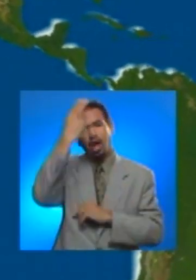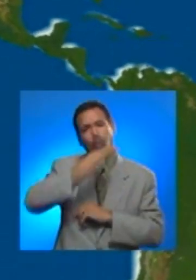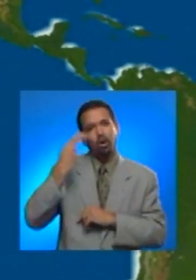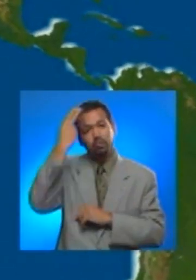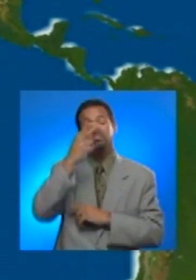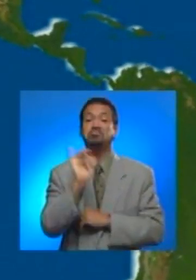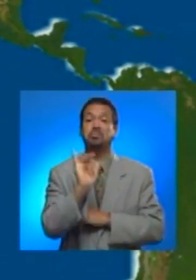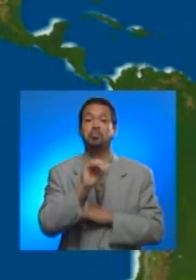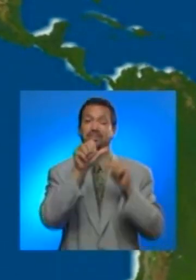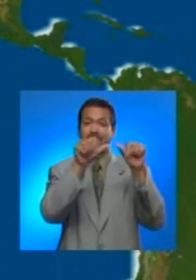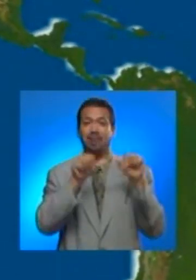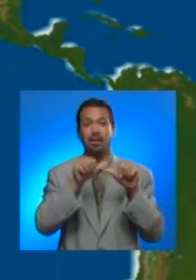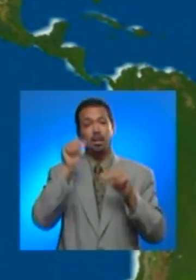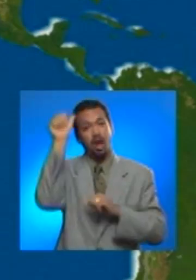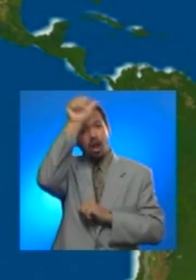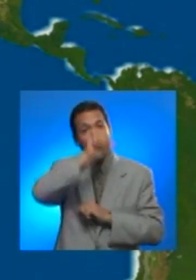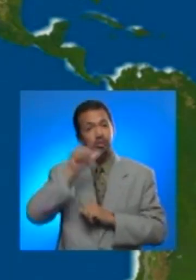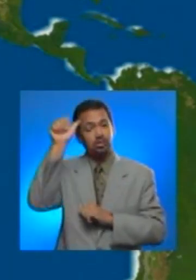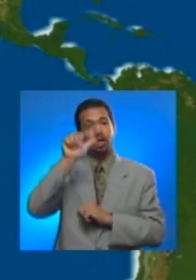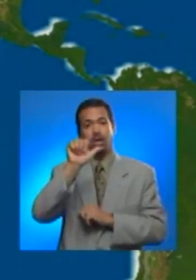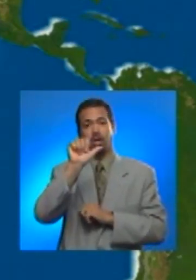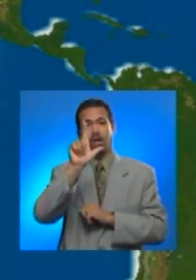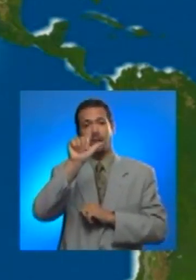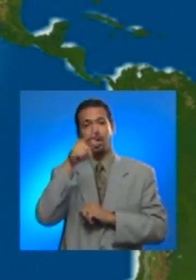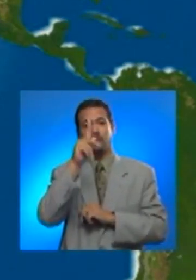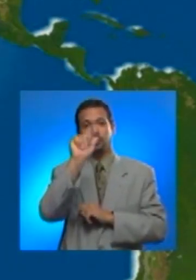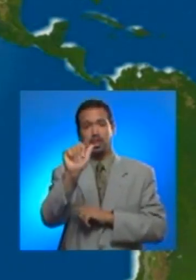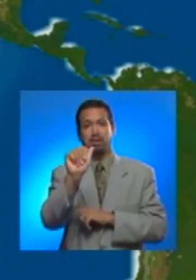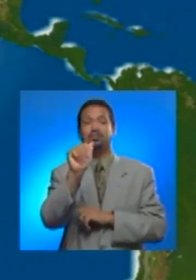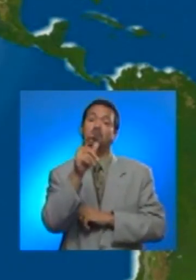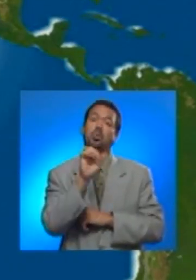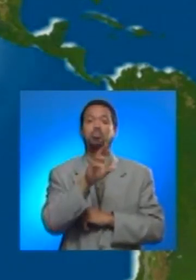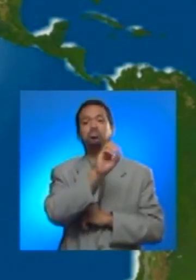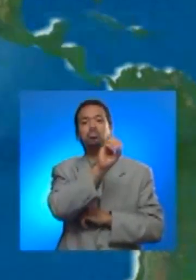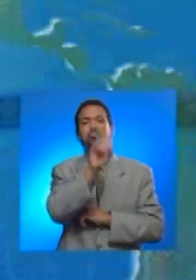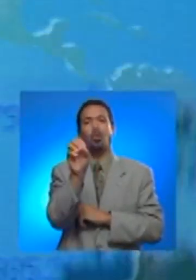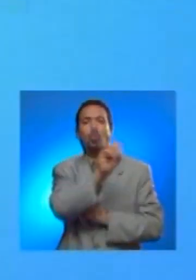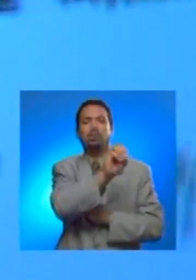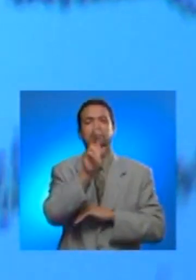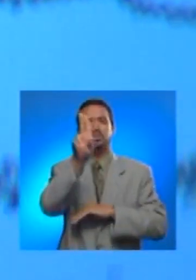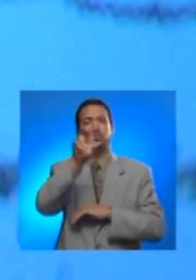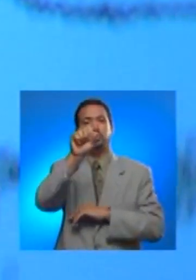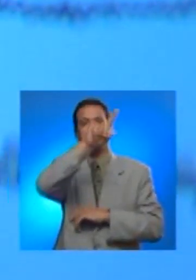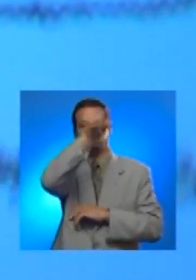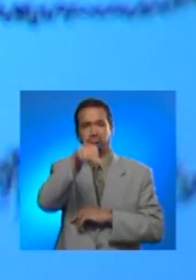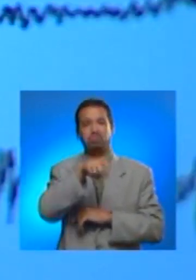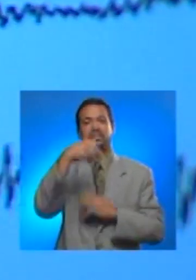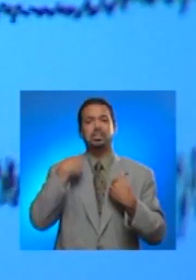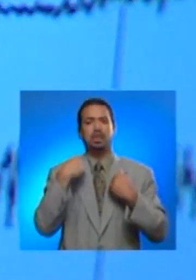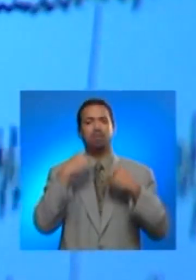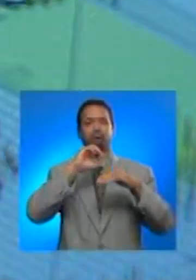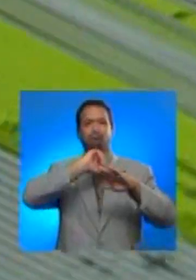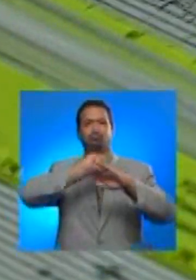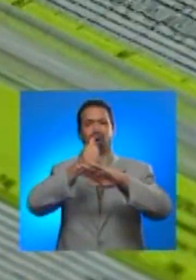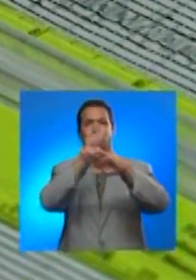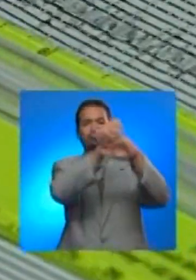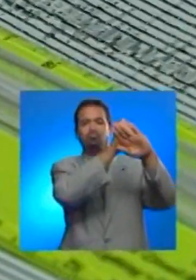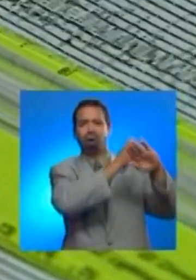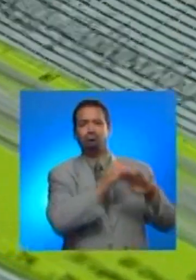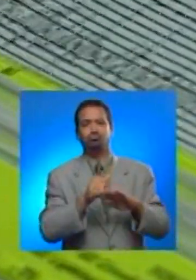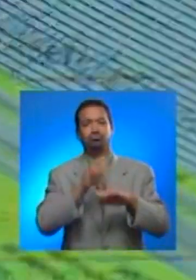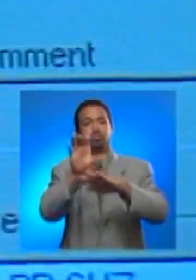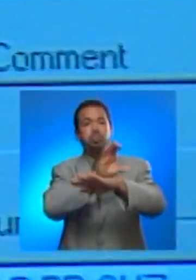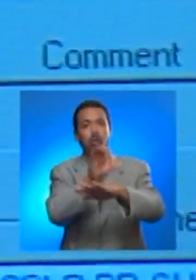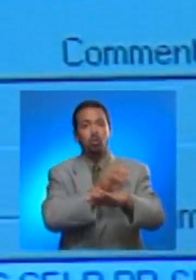Warning Center have been established. These centers use data obtained from a worldwide network of seismic stations,